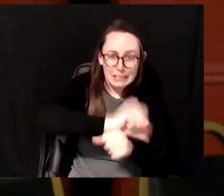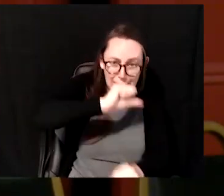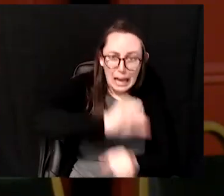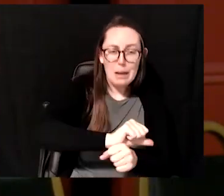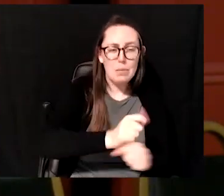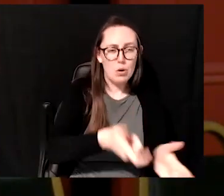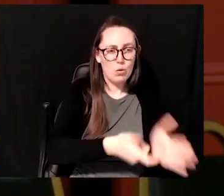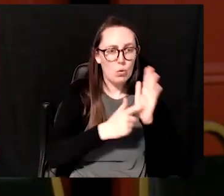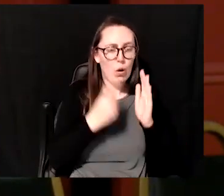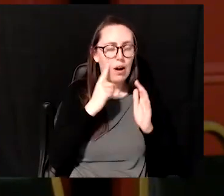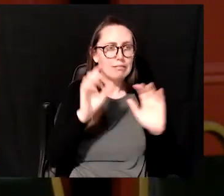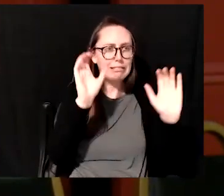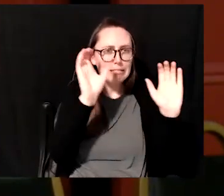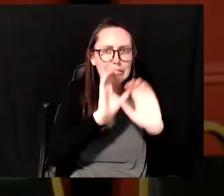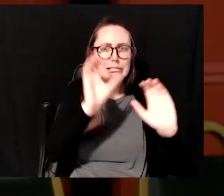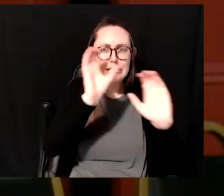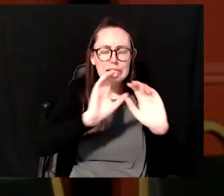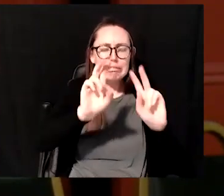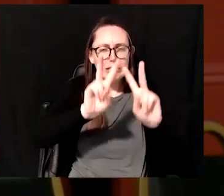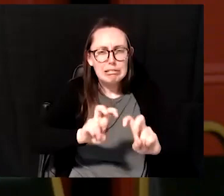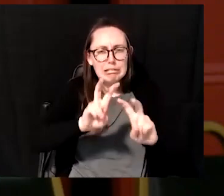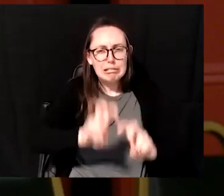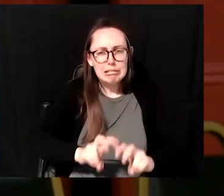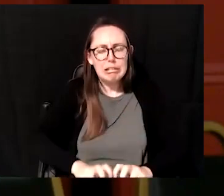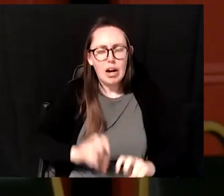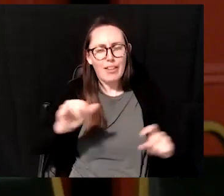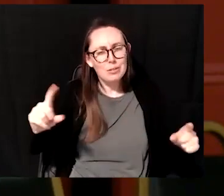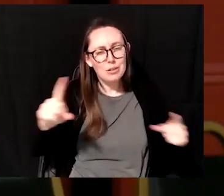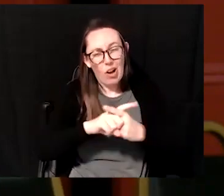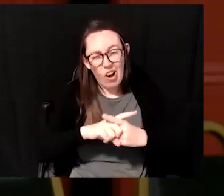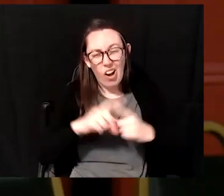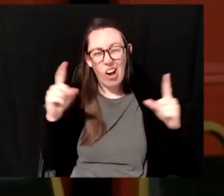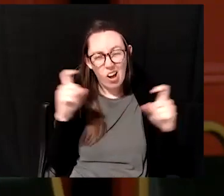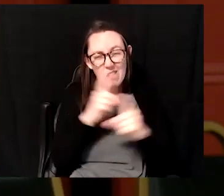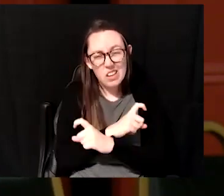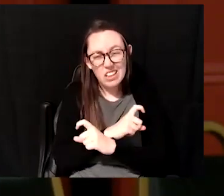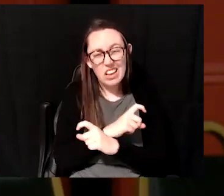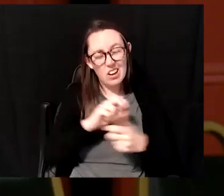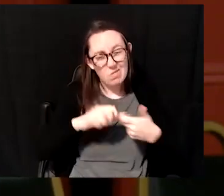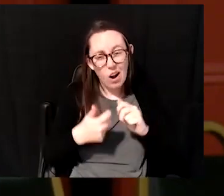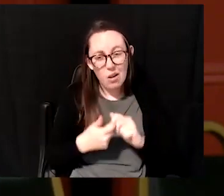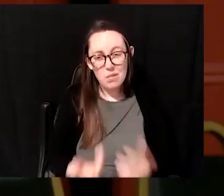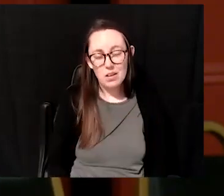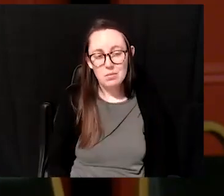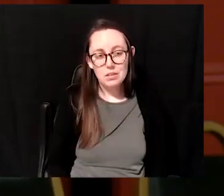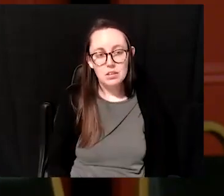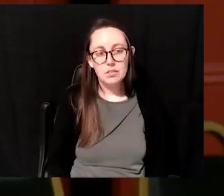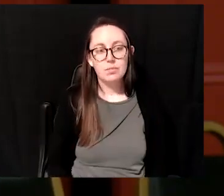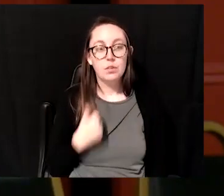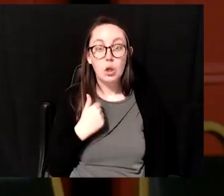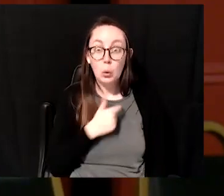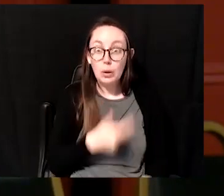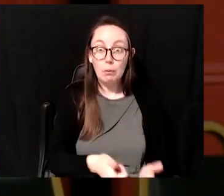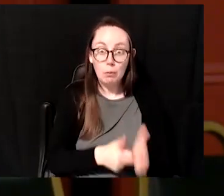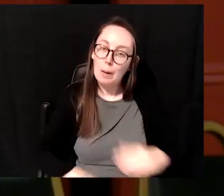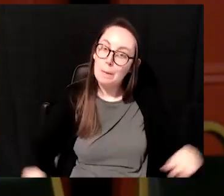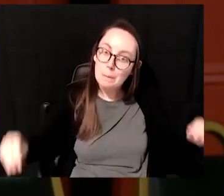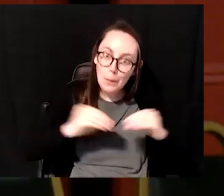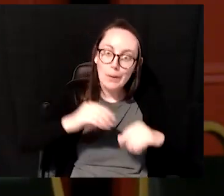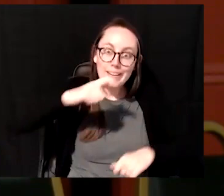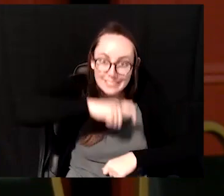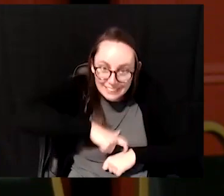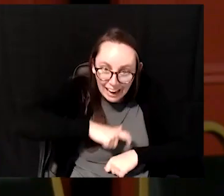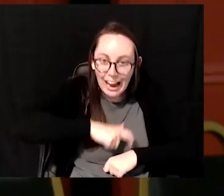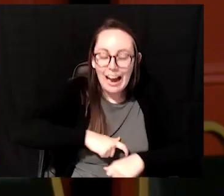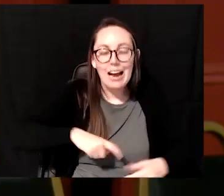really complex problems that we have in our community and that many communities are facing and that we need more time more energy more labor to be able